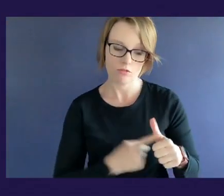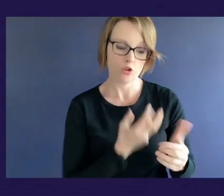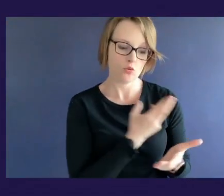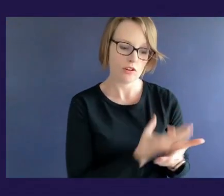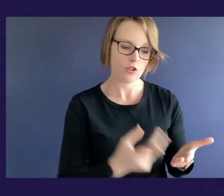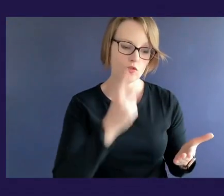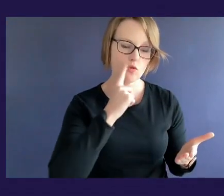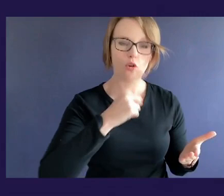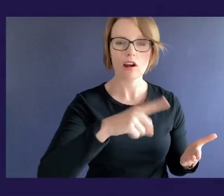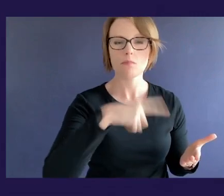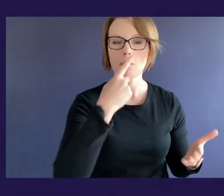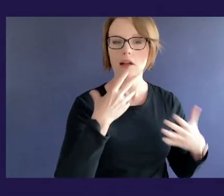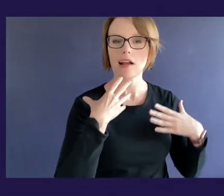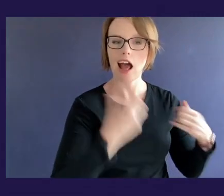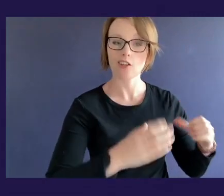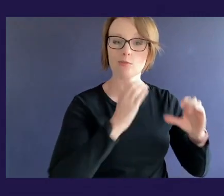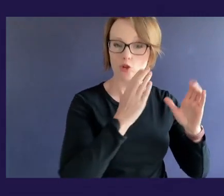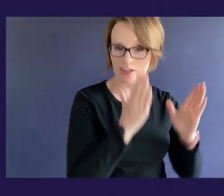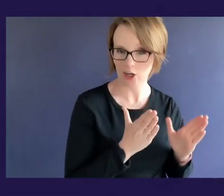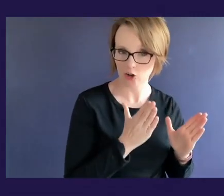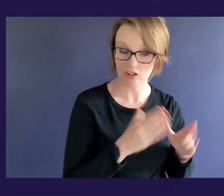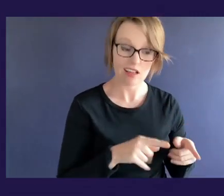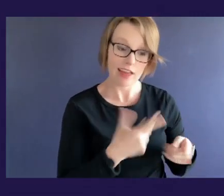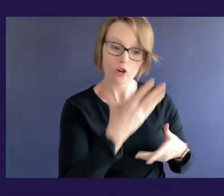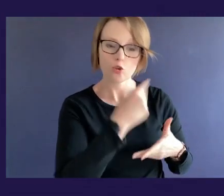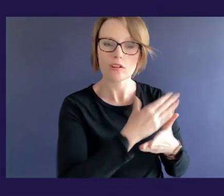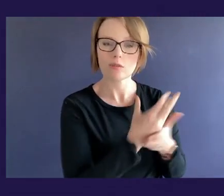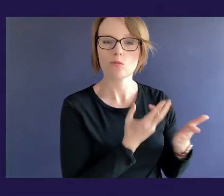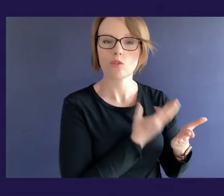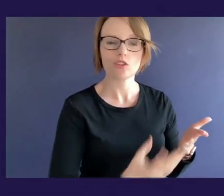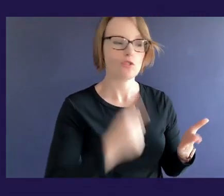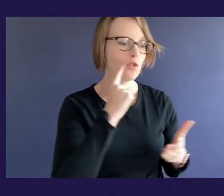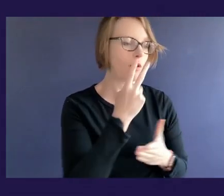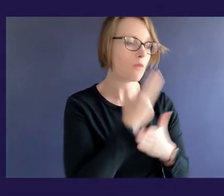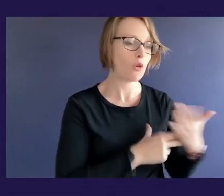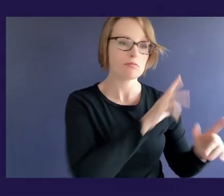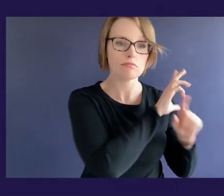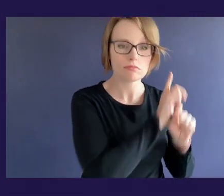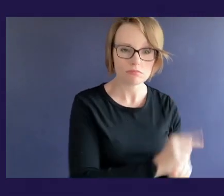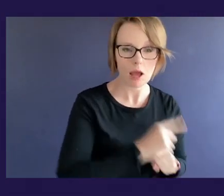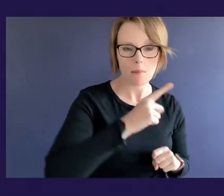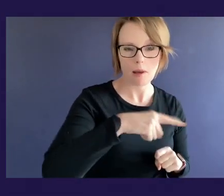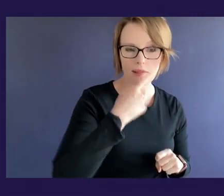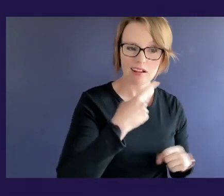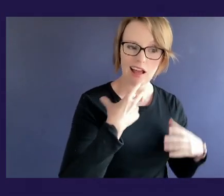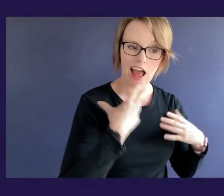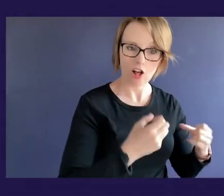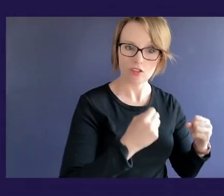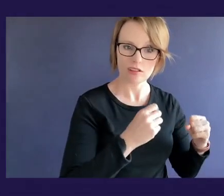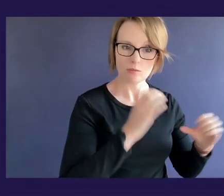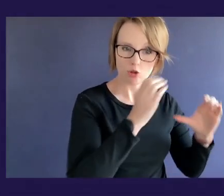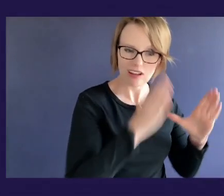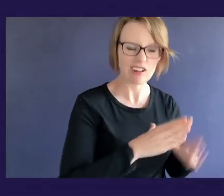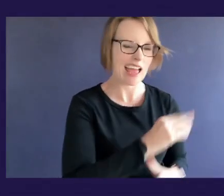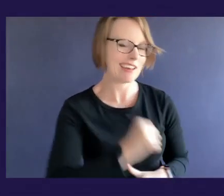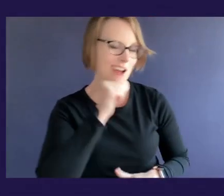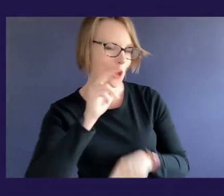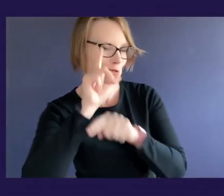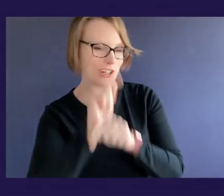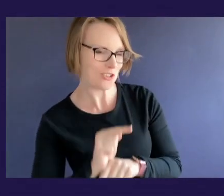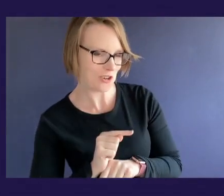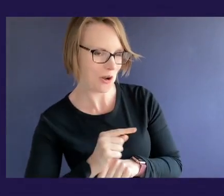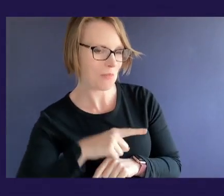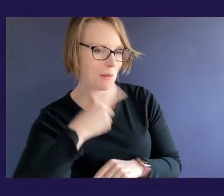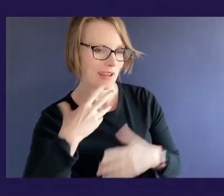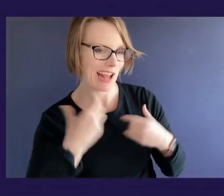health communicators, and this included resources for both traditional public health communicators and non-traditional public health